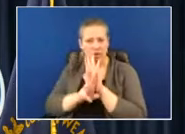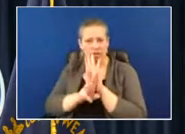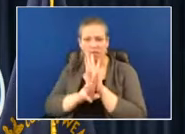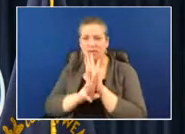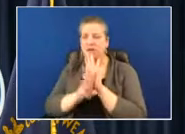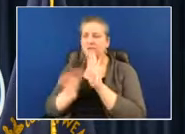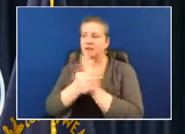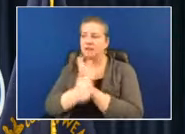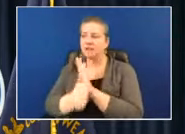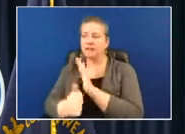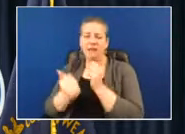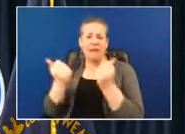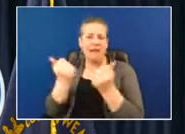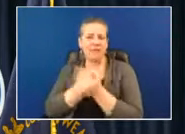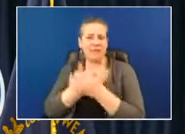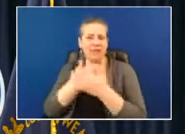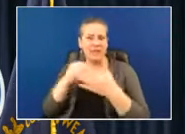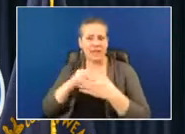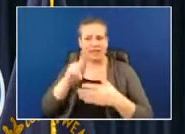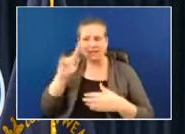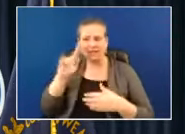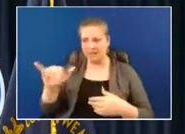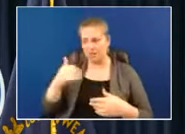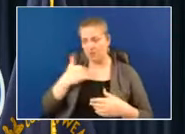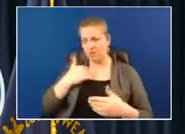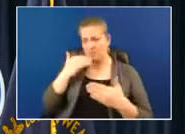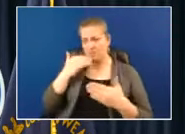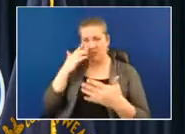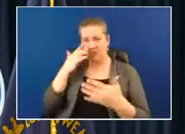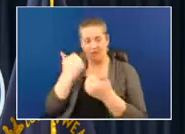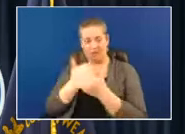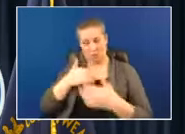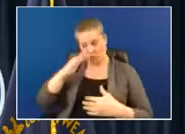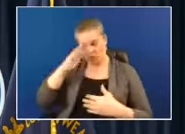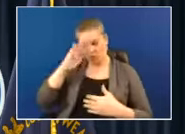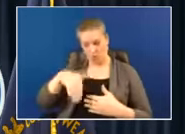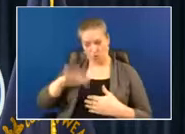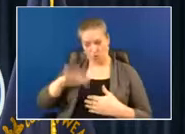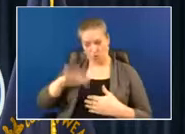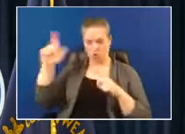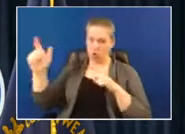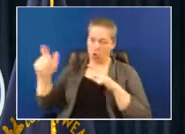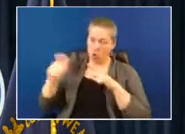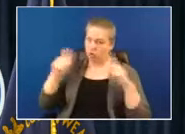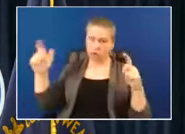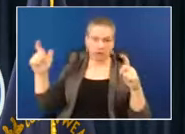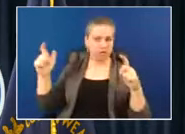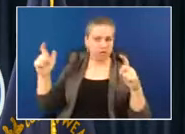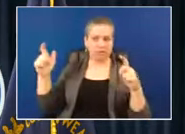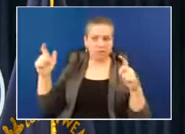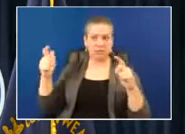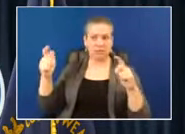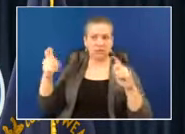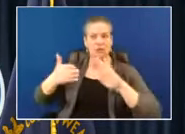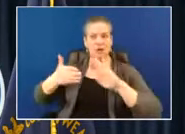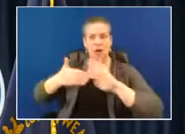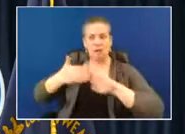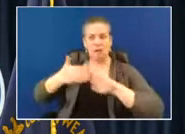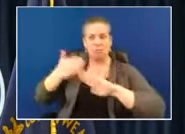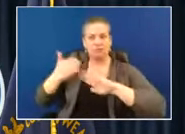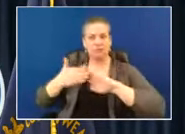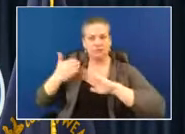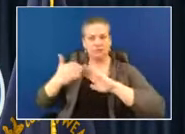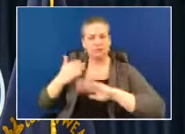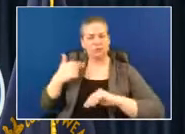doing in Kentucky, knowing it's your largest operation, maybe even the crown jewel of the company. So we'd like to